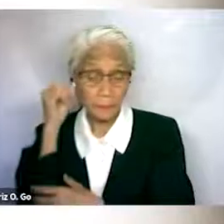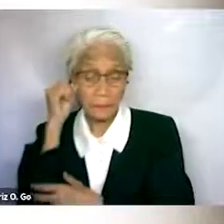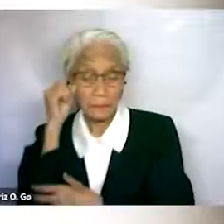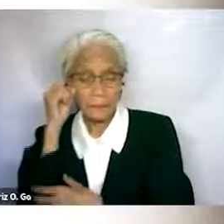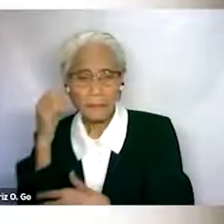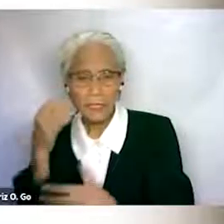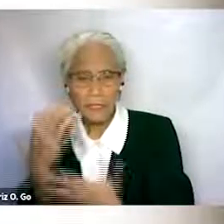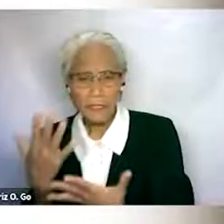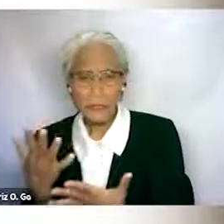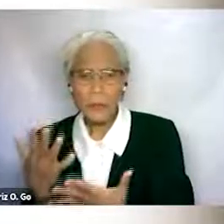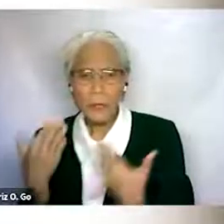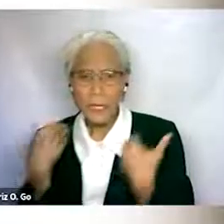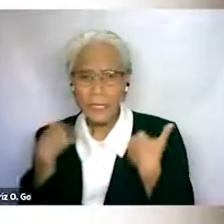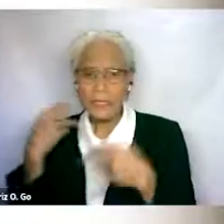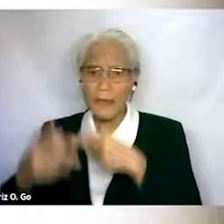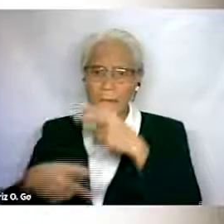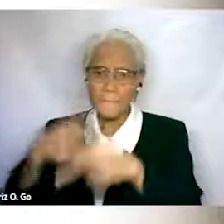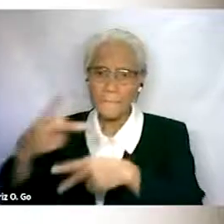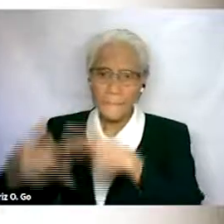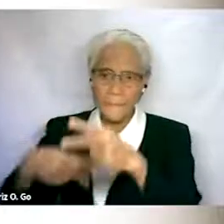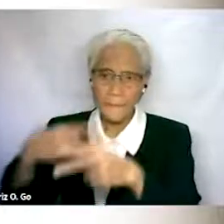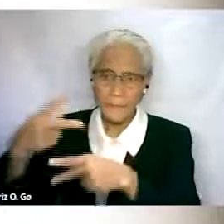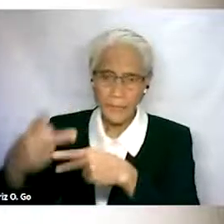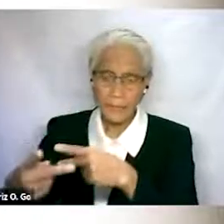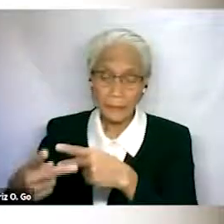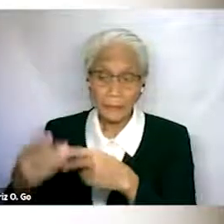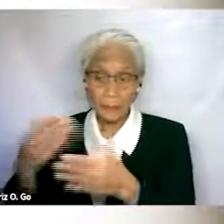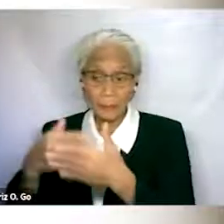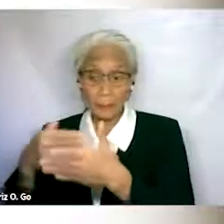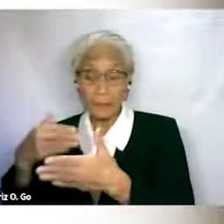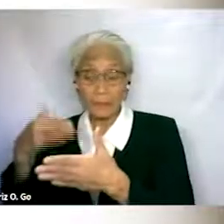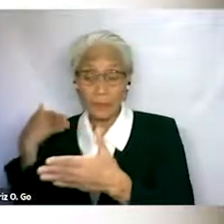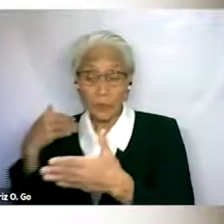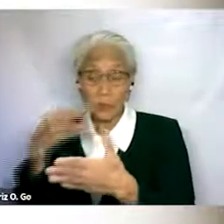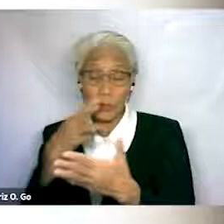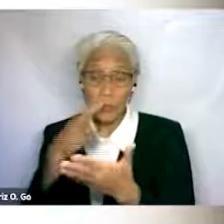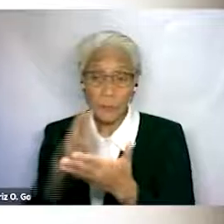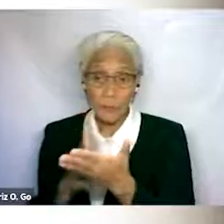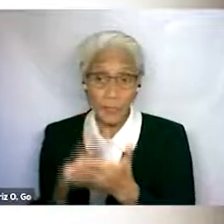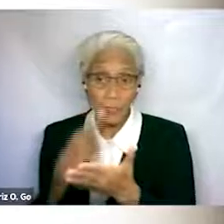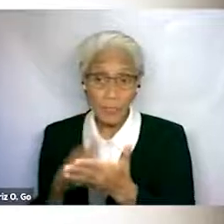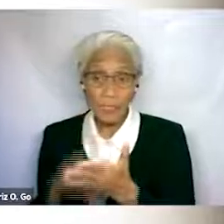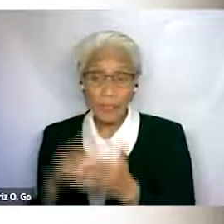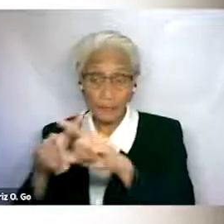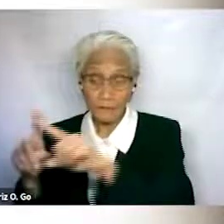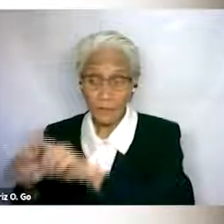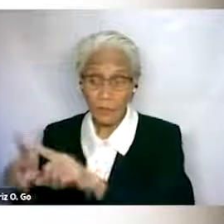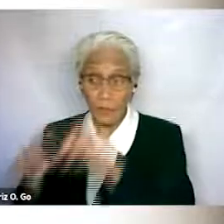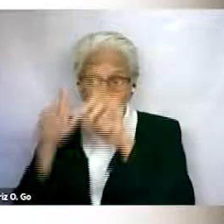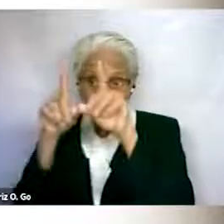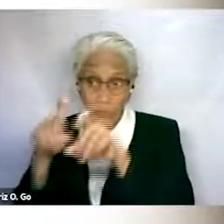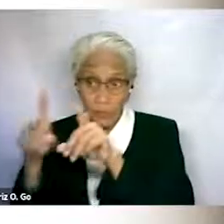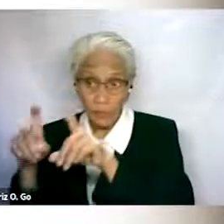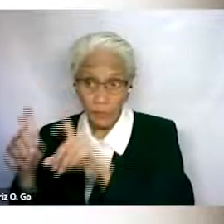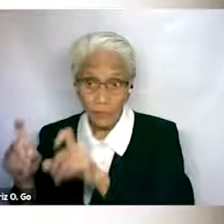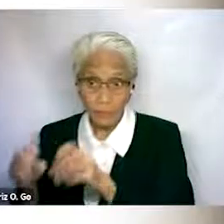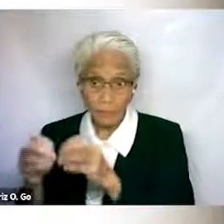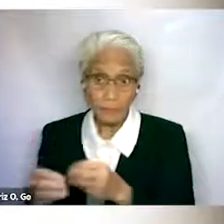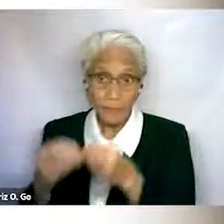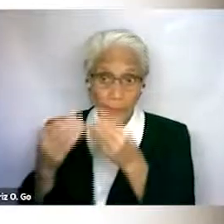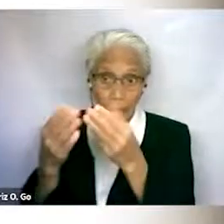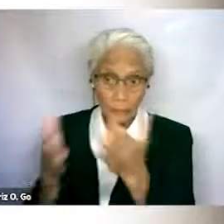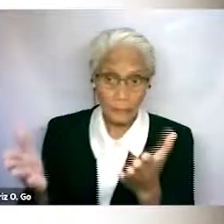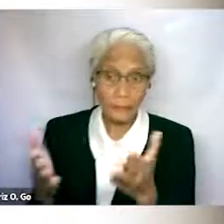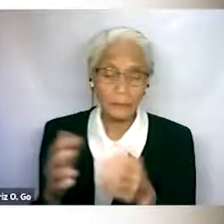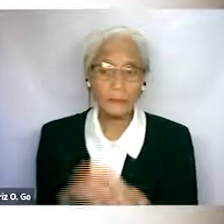CEDAW are also related to CRC. Women, before they became women, were girls. So you would see that intersect as well. So in terms